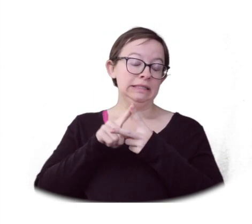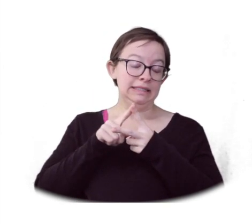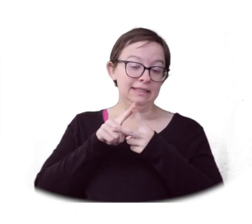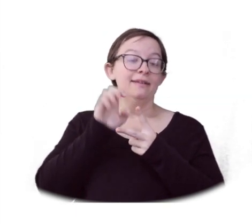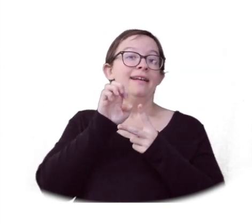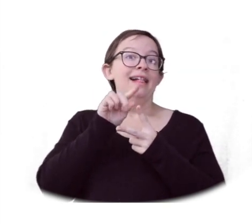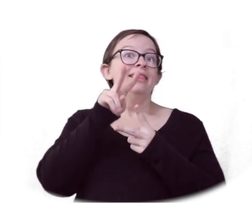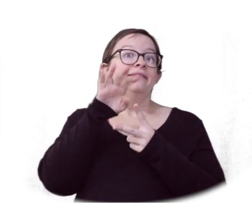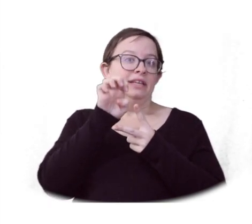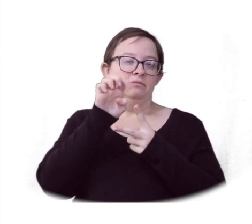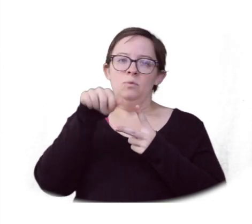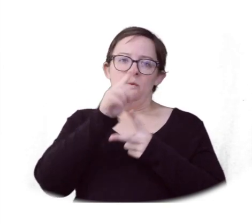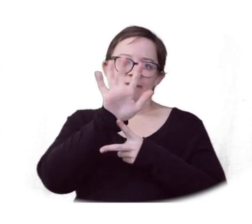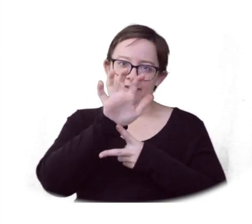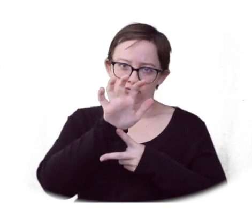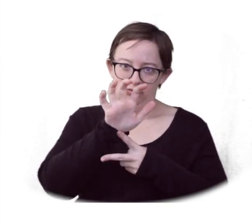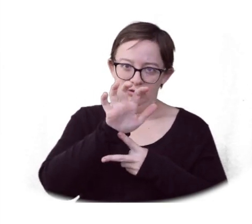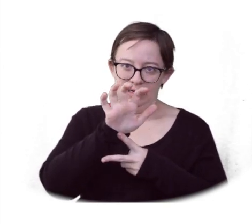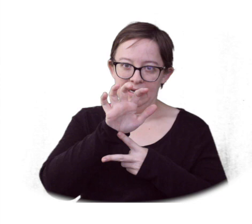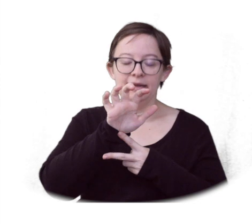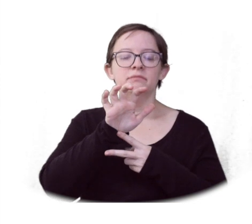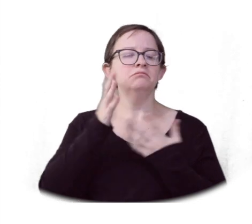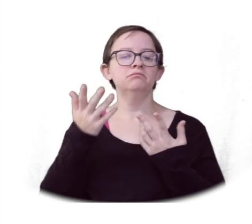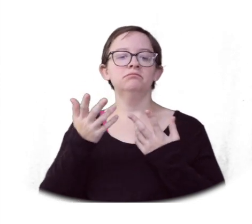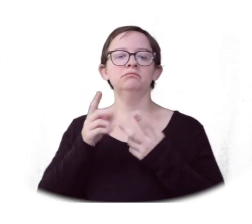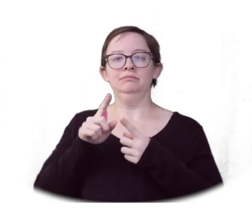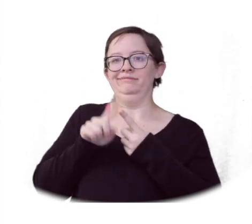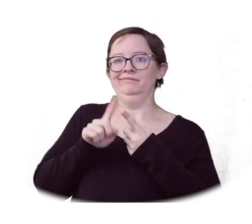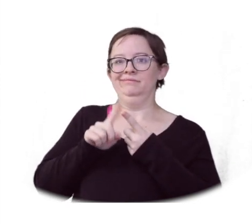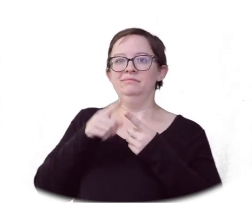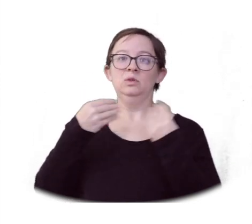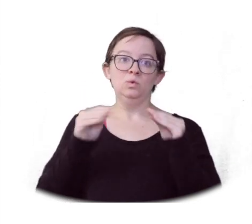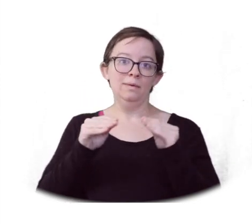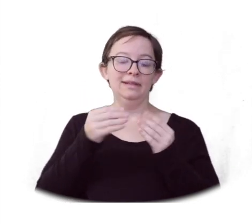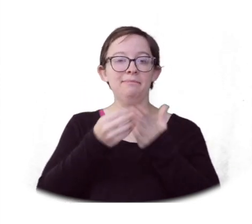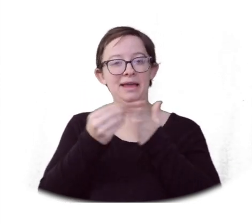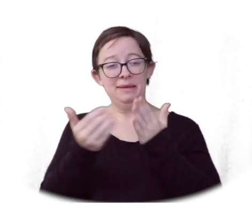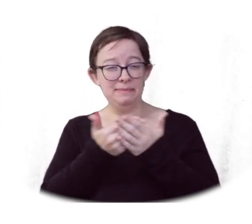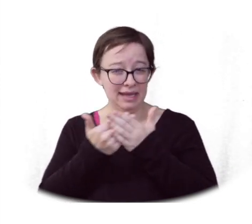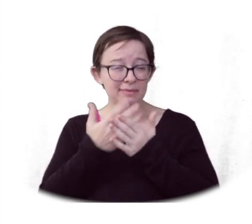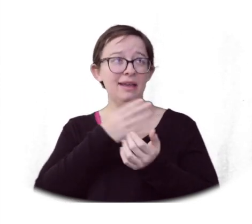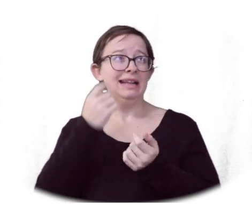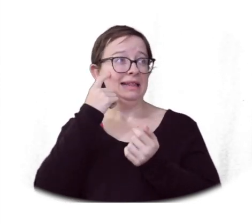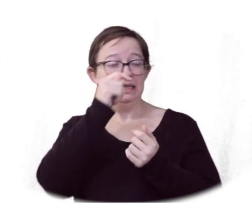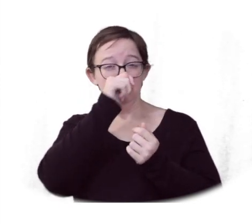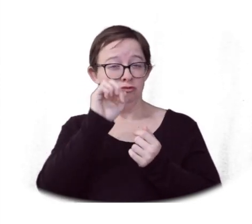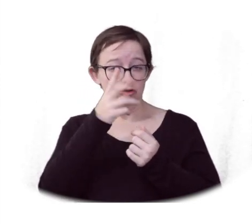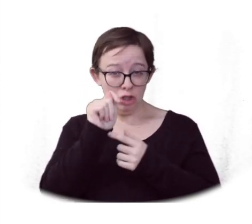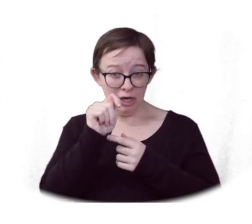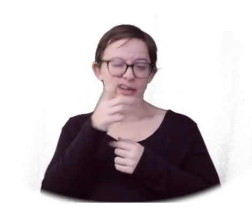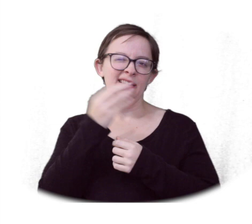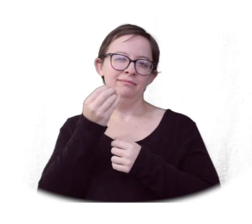Whereas with the LV, it's just $500. And these are sold at Bye Bye Baby. I think you can also get